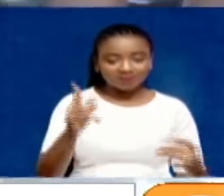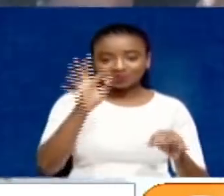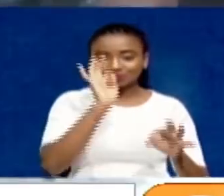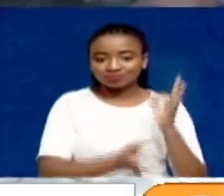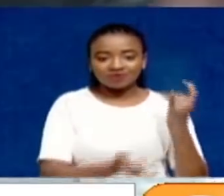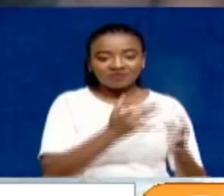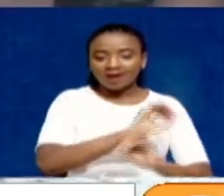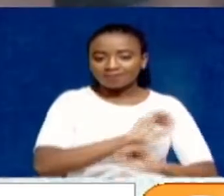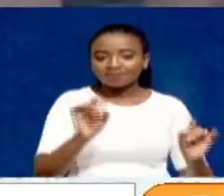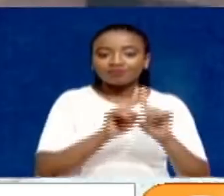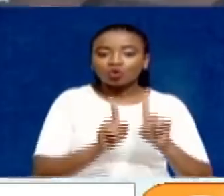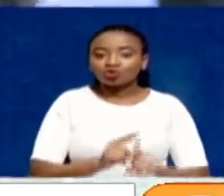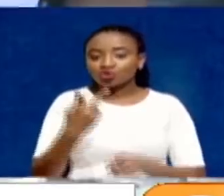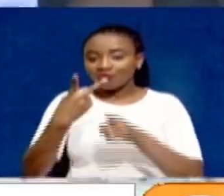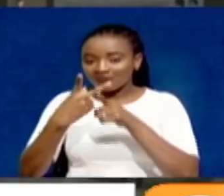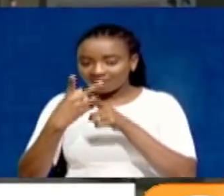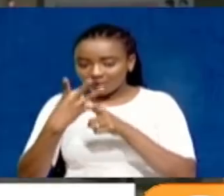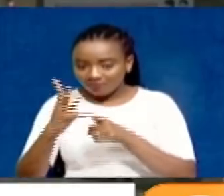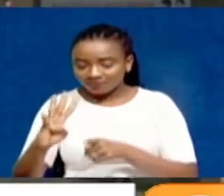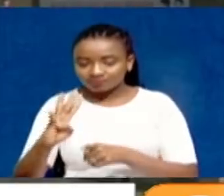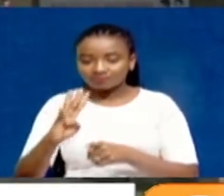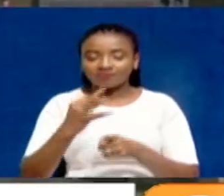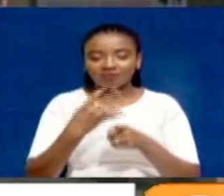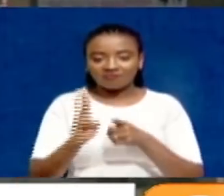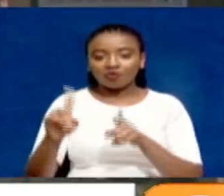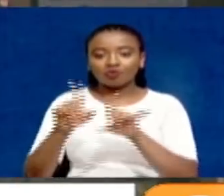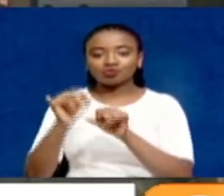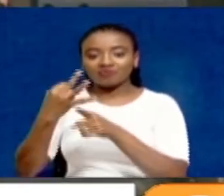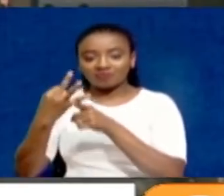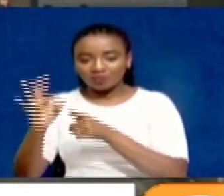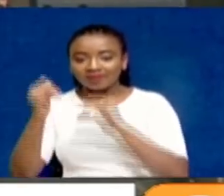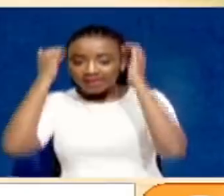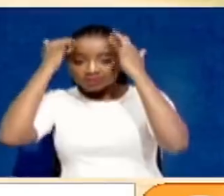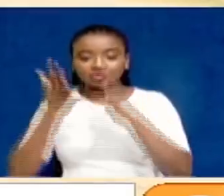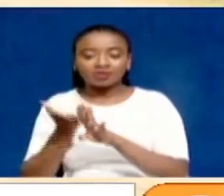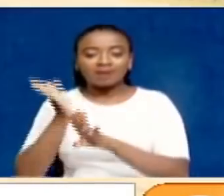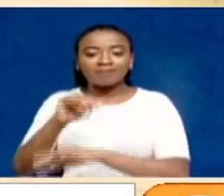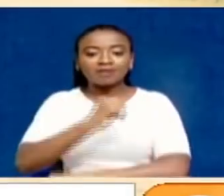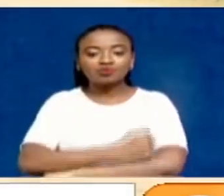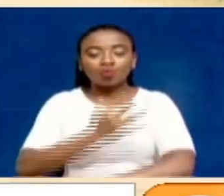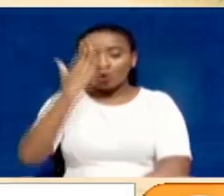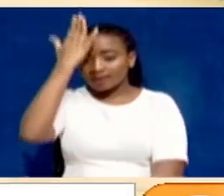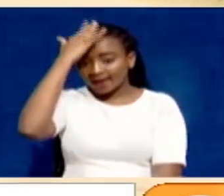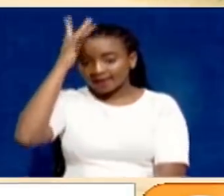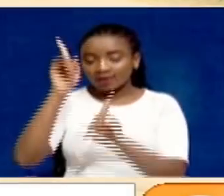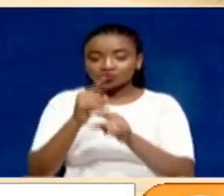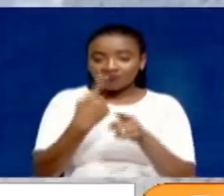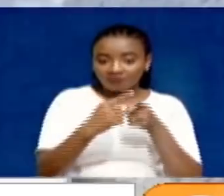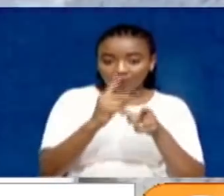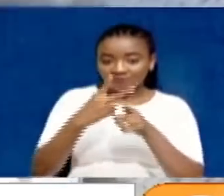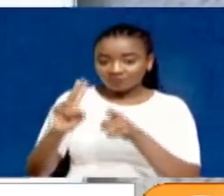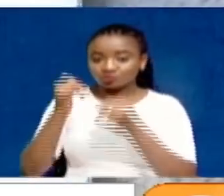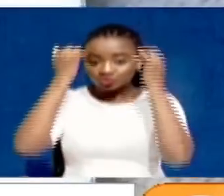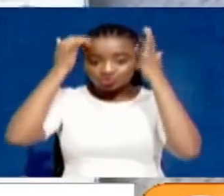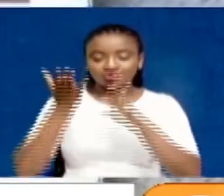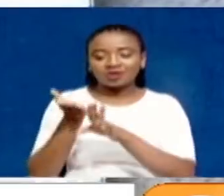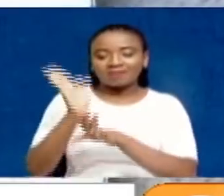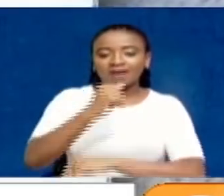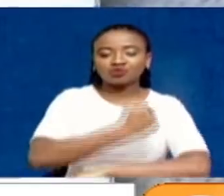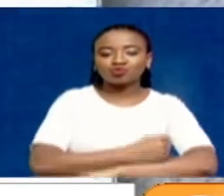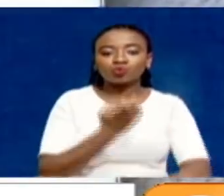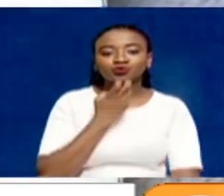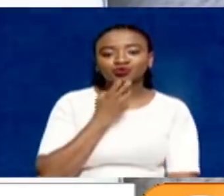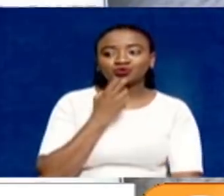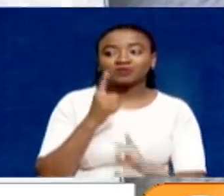their colleagues in Form 1 and Form 2 are expected back on Tuesday. A number of parents at the school have lamented the